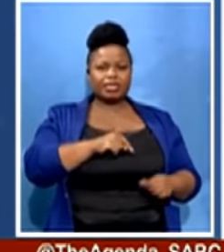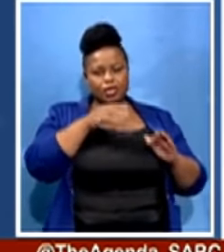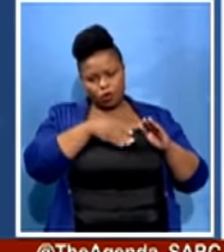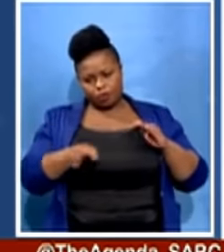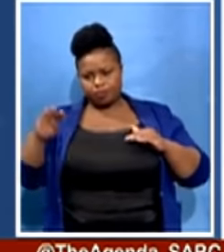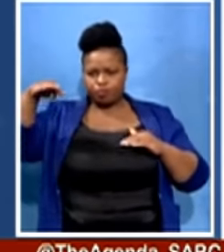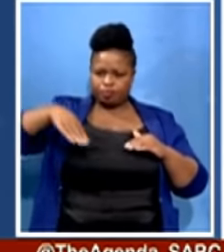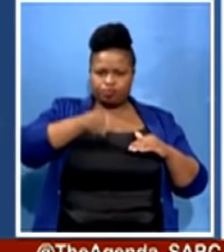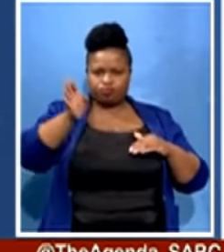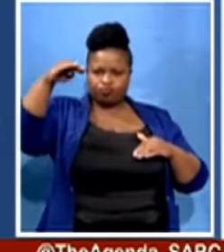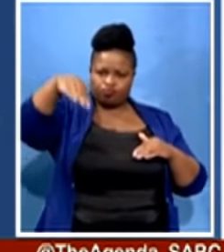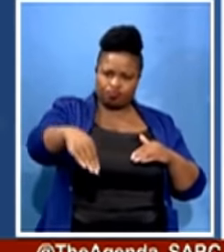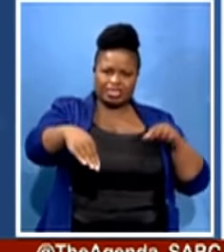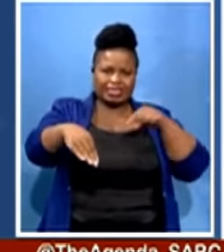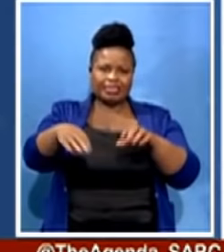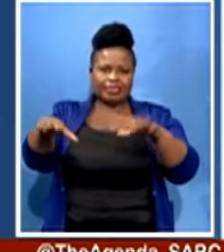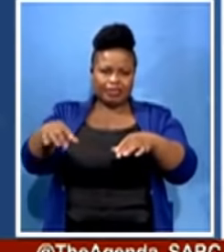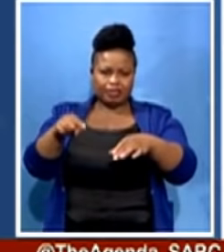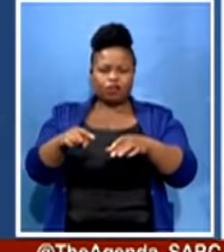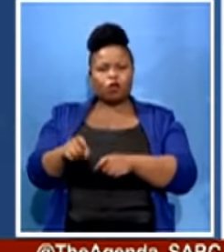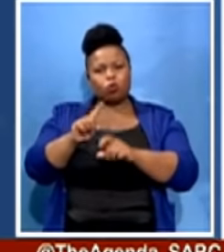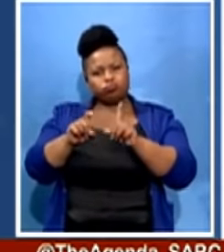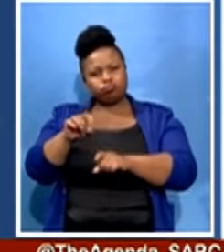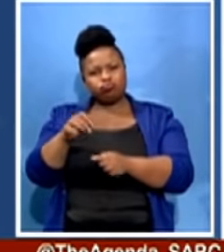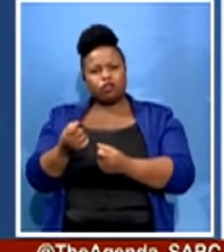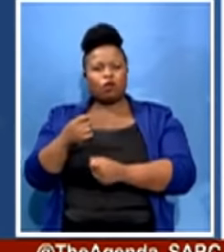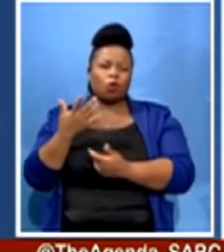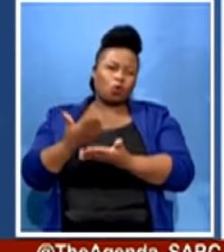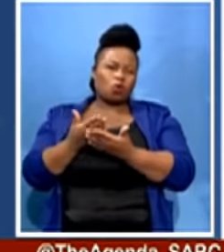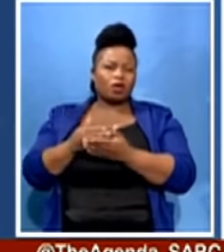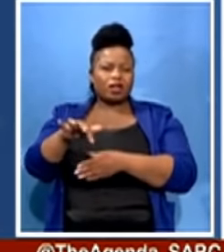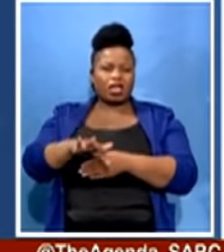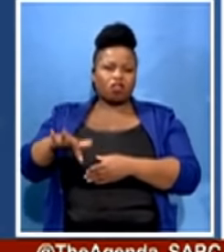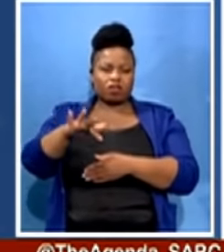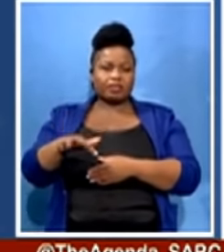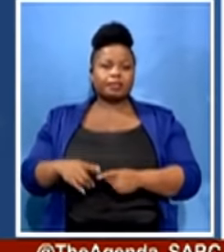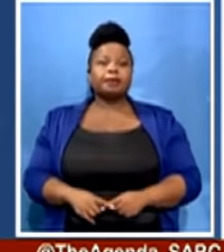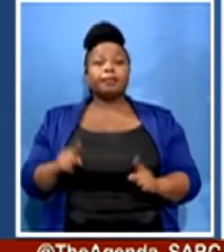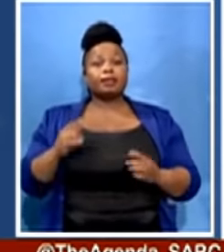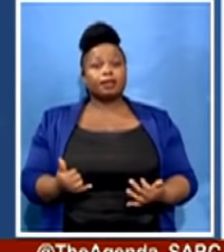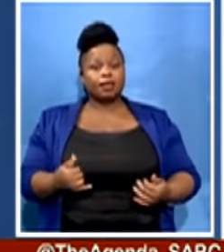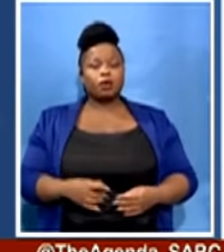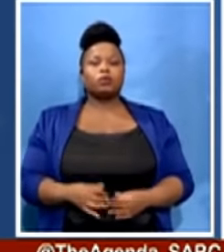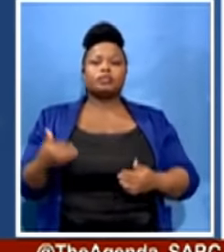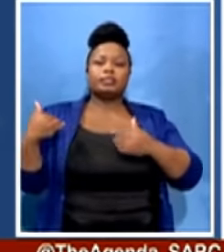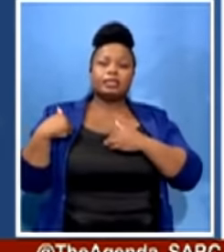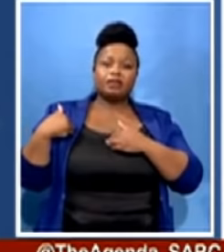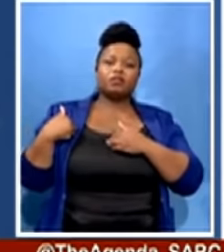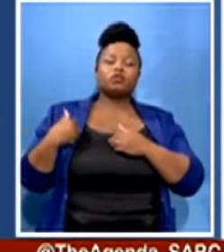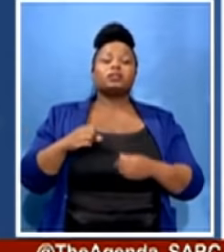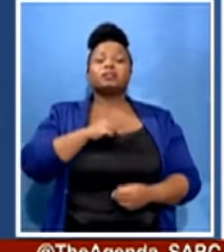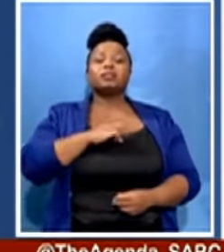where the hearings are taking place. So that will not. The key issue here is the safety of the personnel in the building, yeah, as well